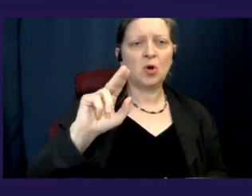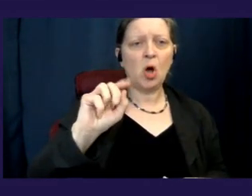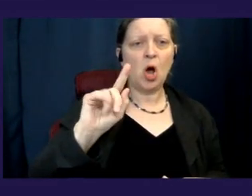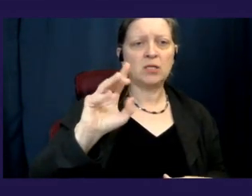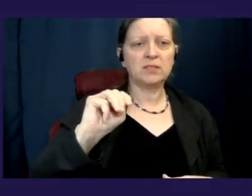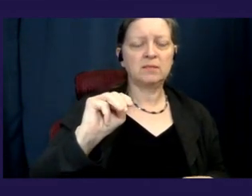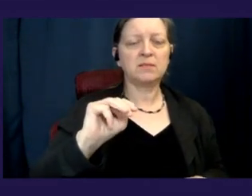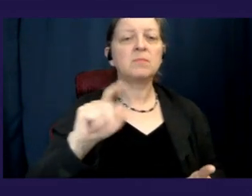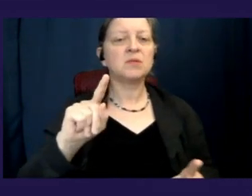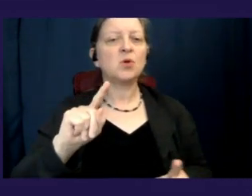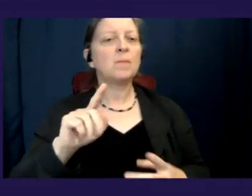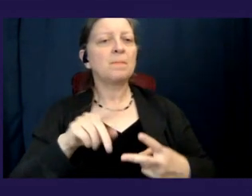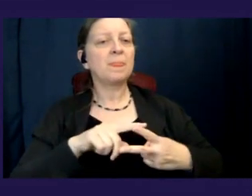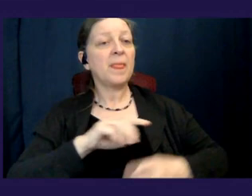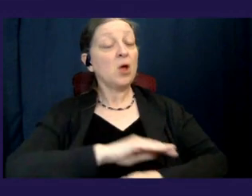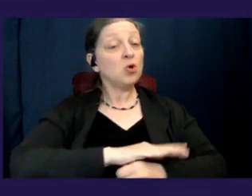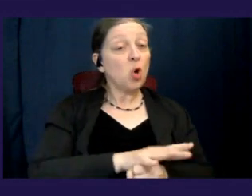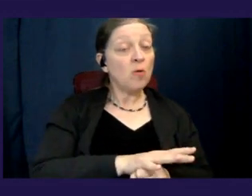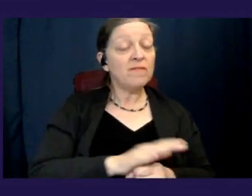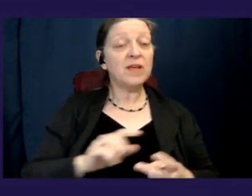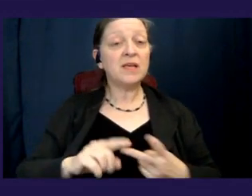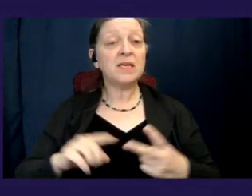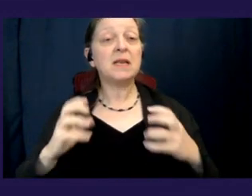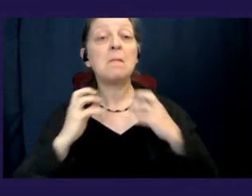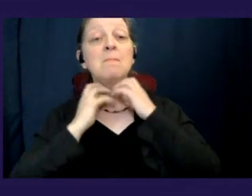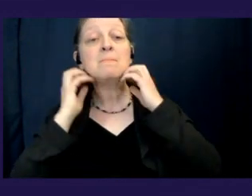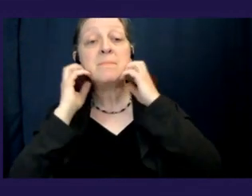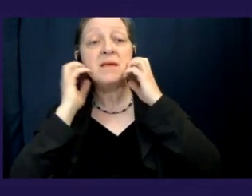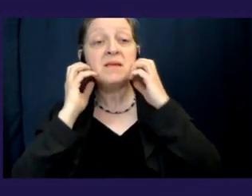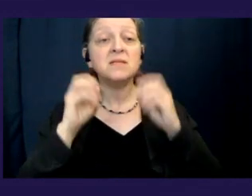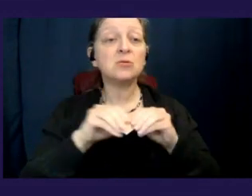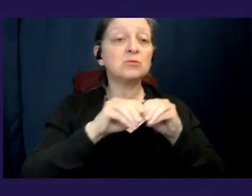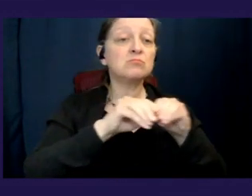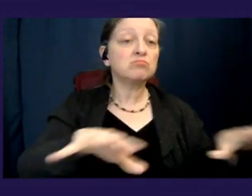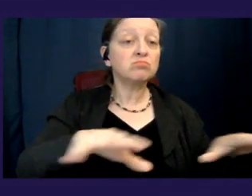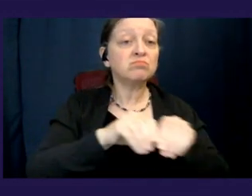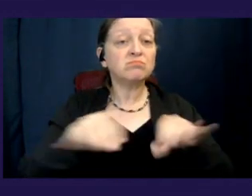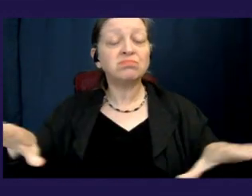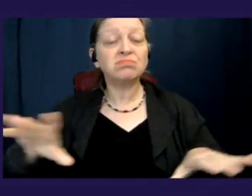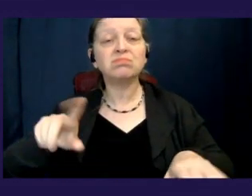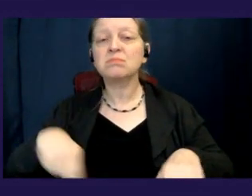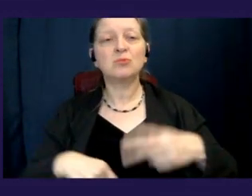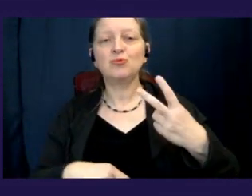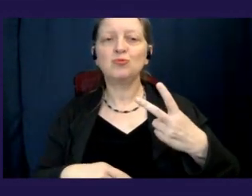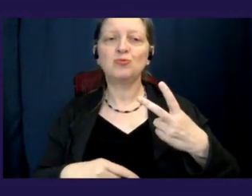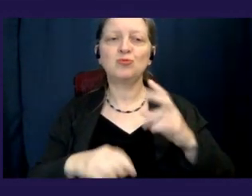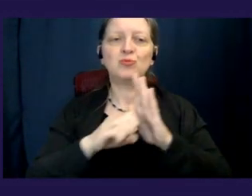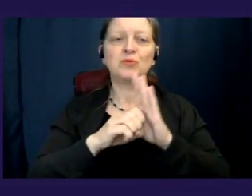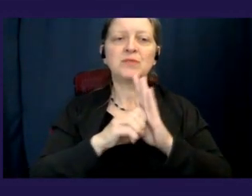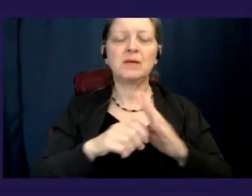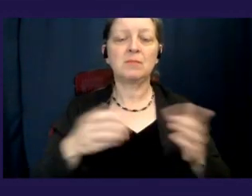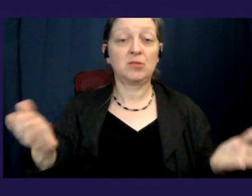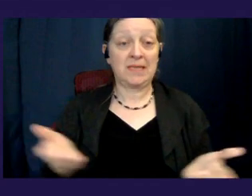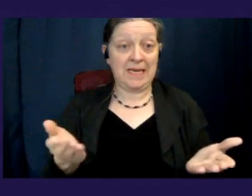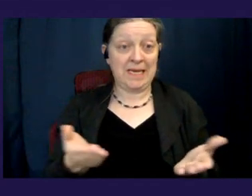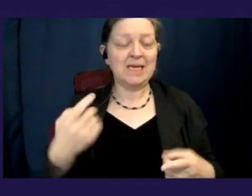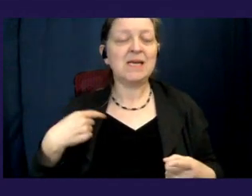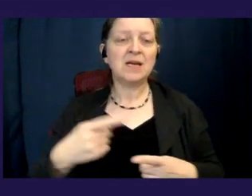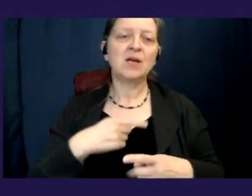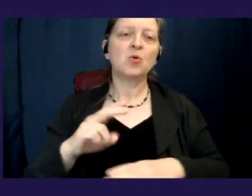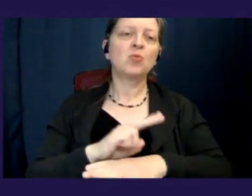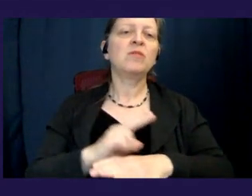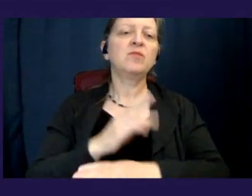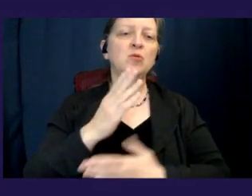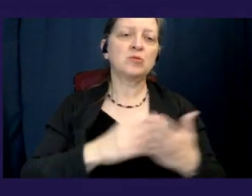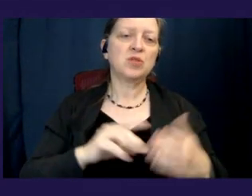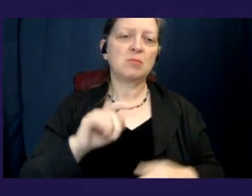two examples, here at Columbus Public Health, we've used some of these same tools for combating this infodemic. In both cases, both